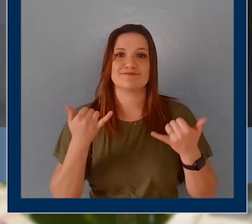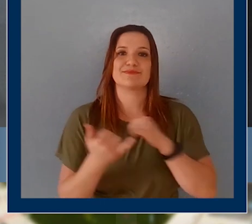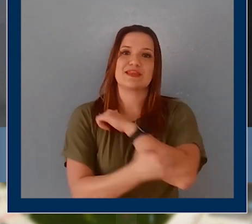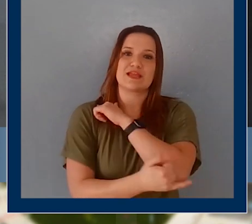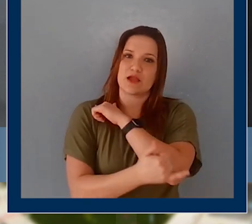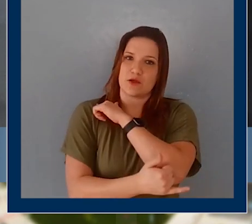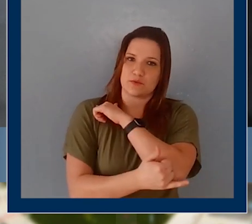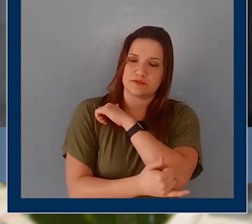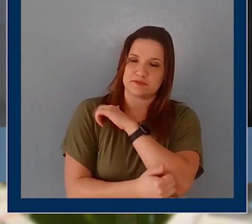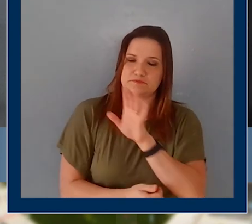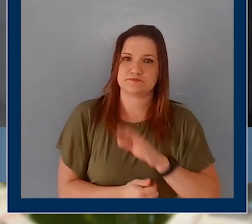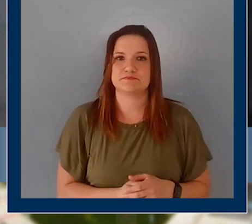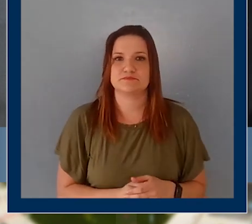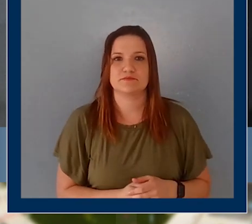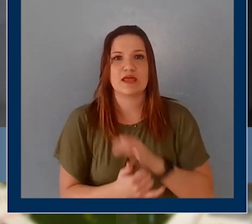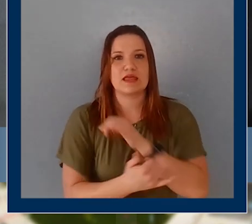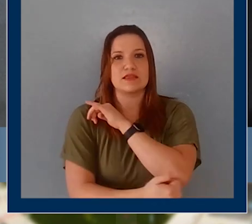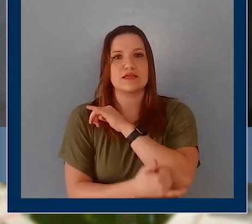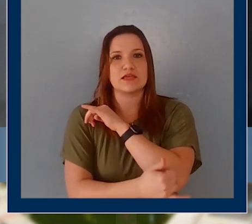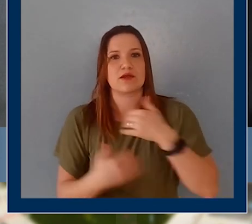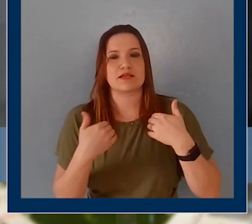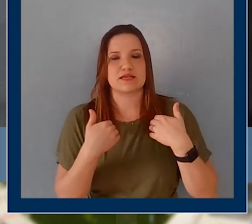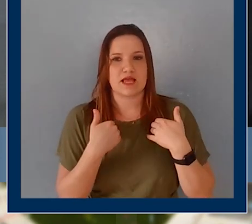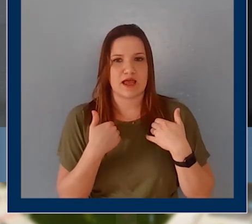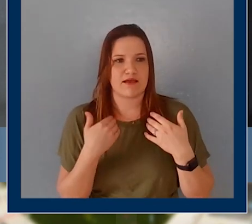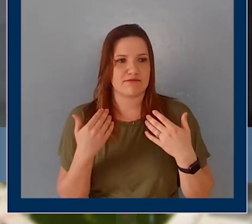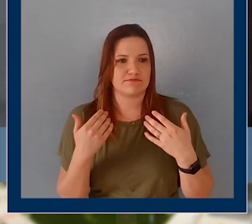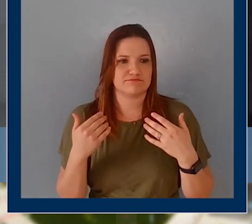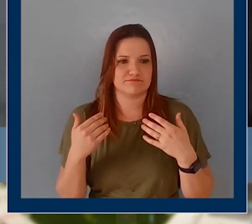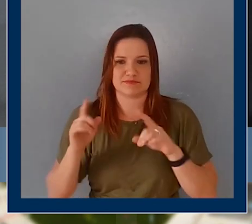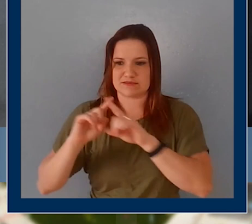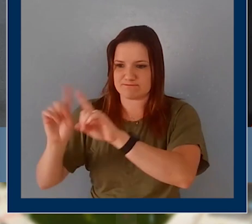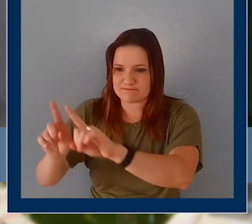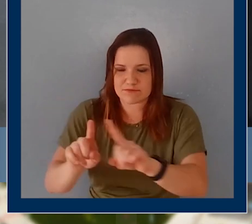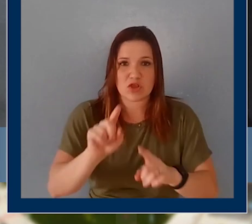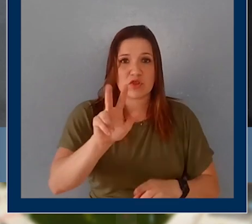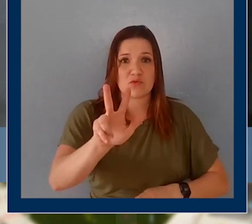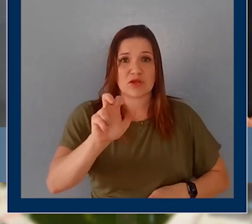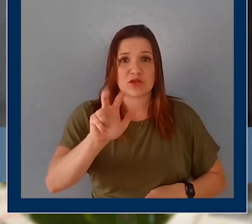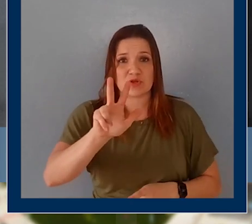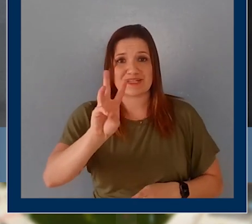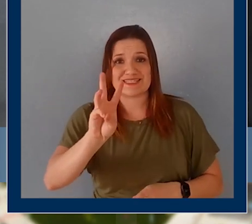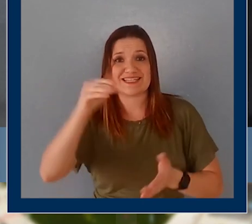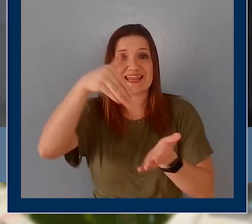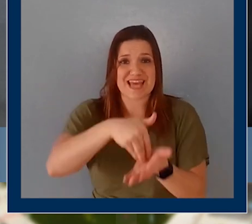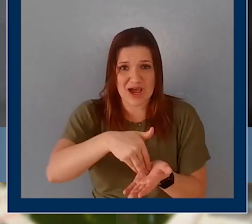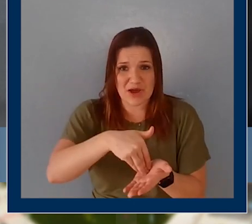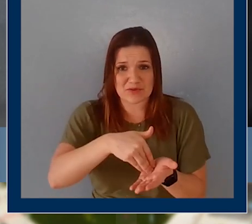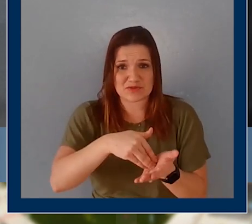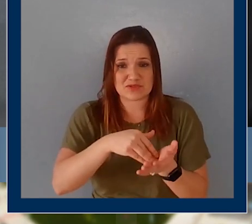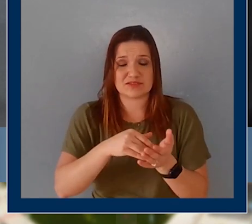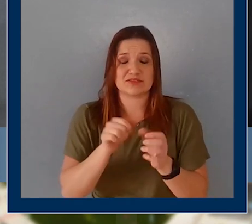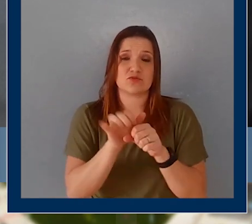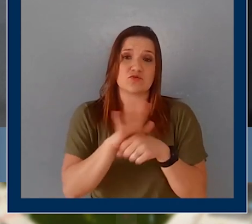old. So that's, you know, obviously always an important factor when we talk about schools opening up. And,